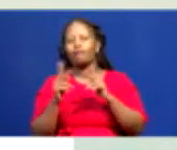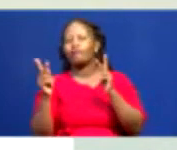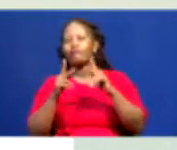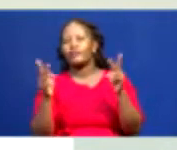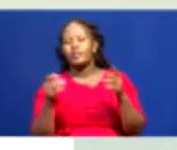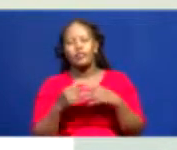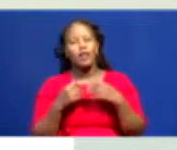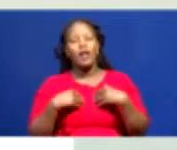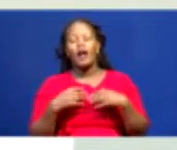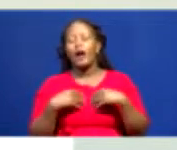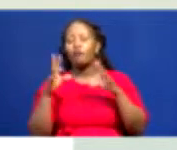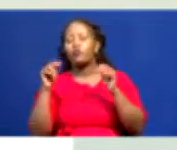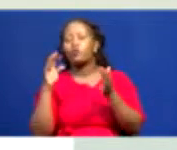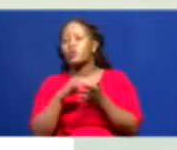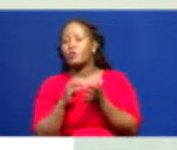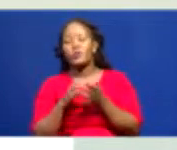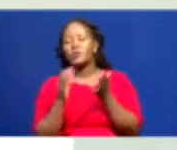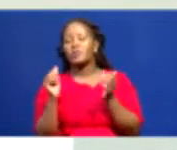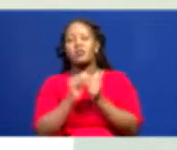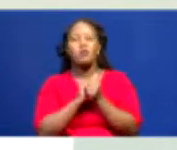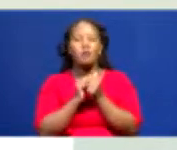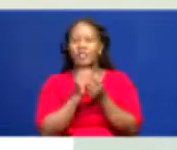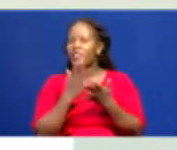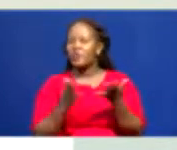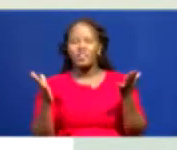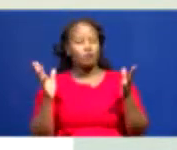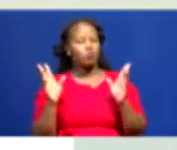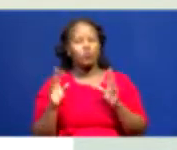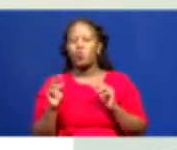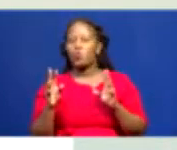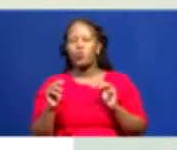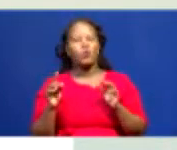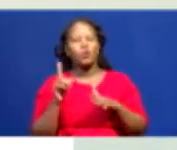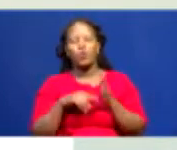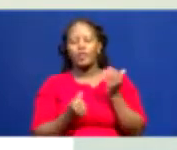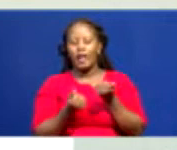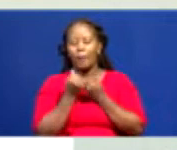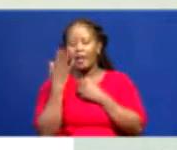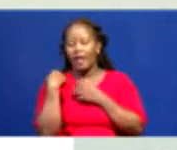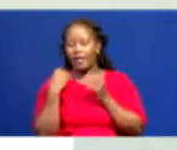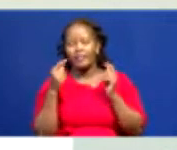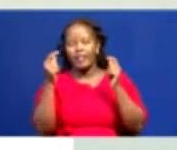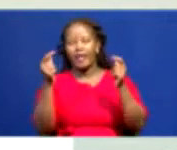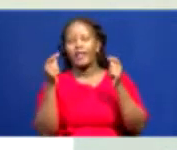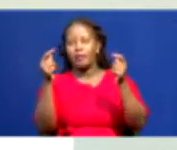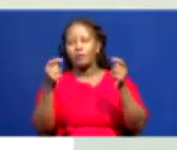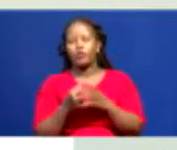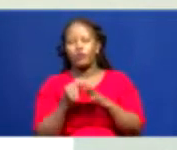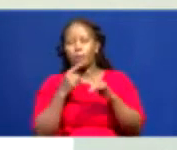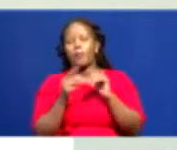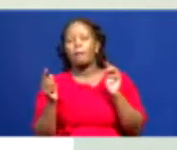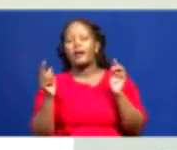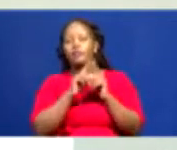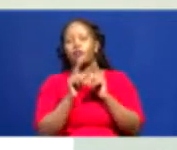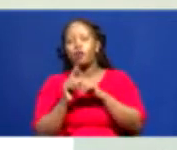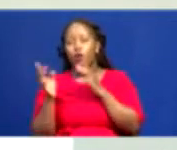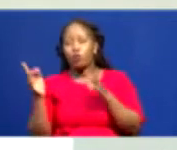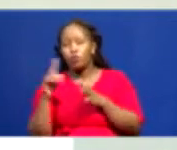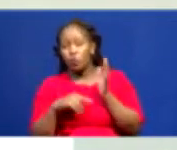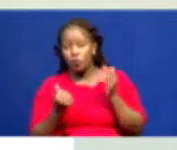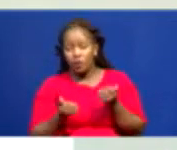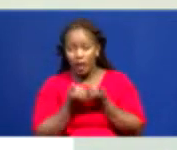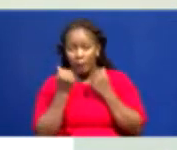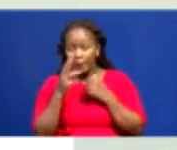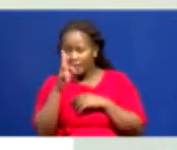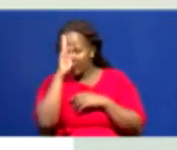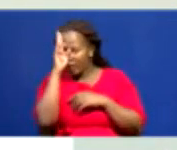situations where property has been destroyed, as was witnessed in the last demonstrations. But also what has also happened is that police